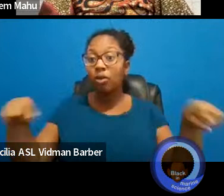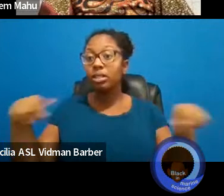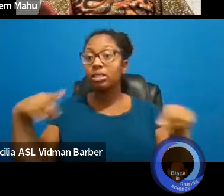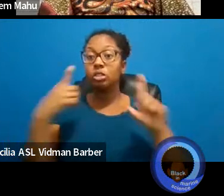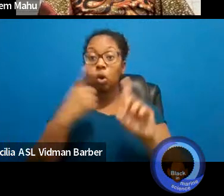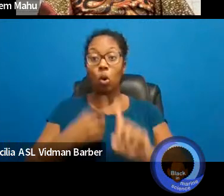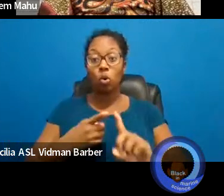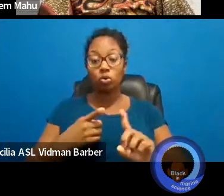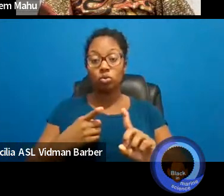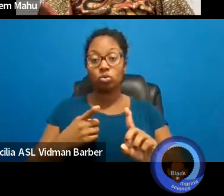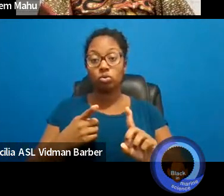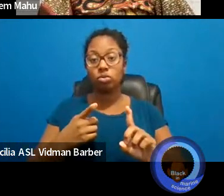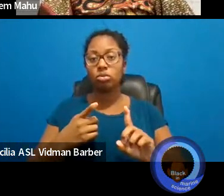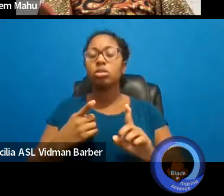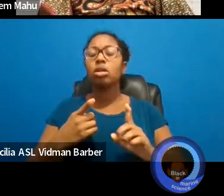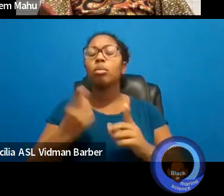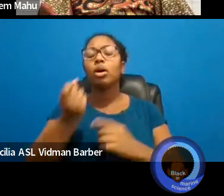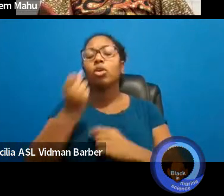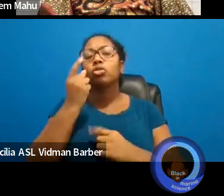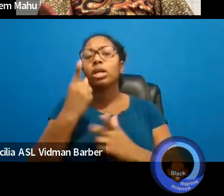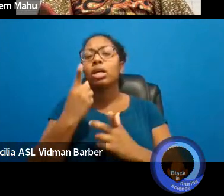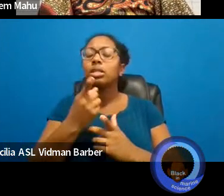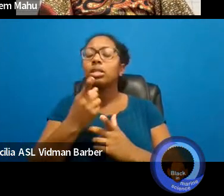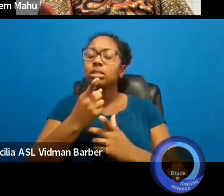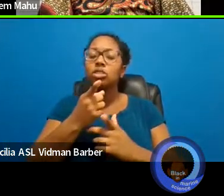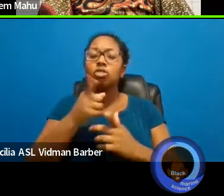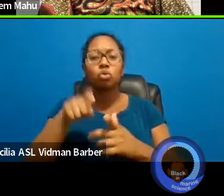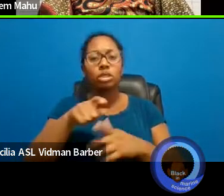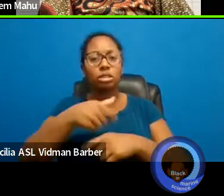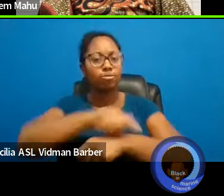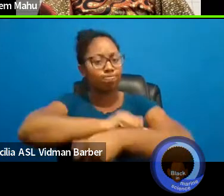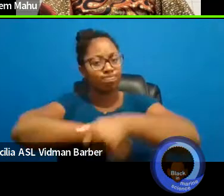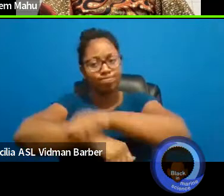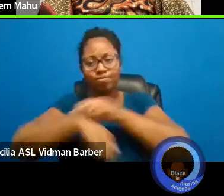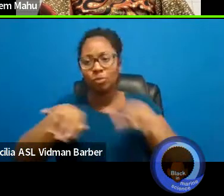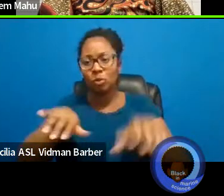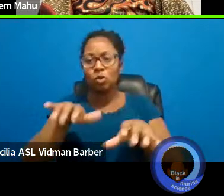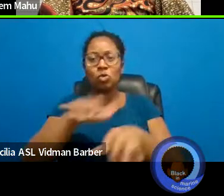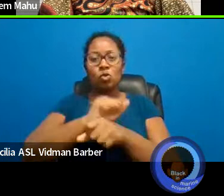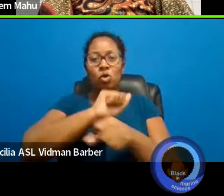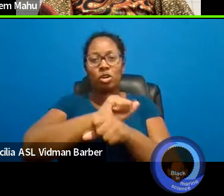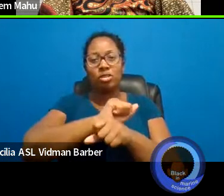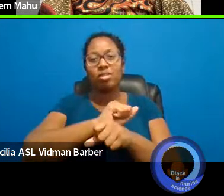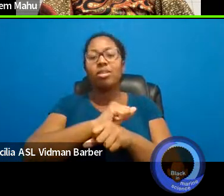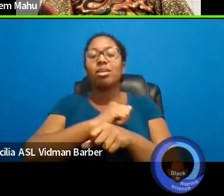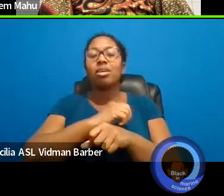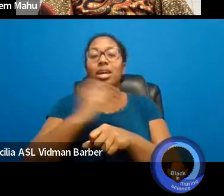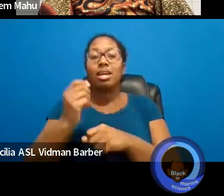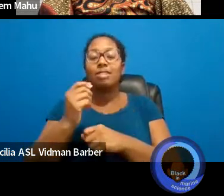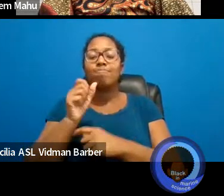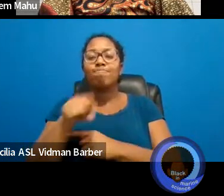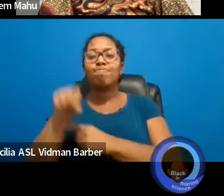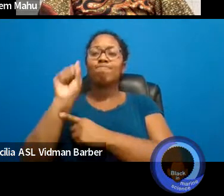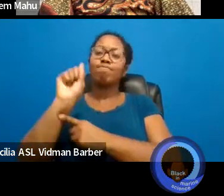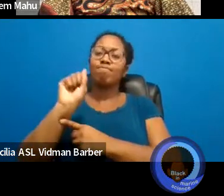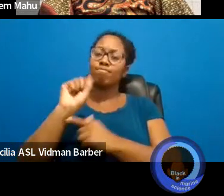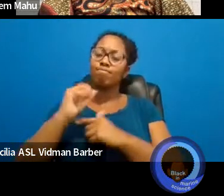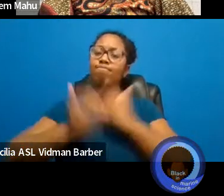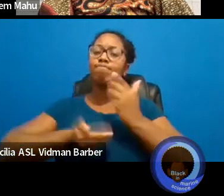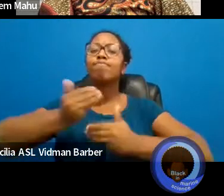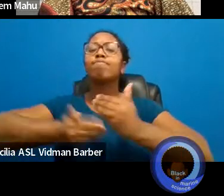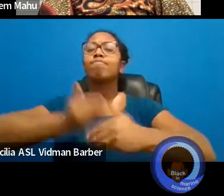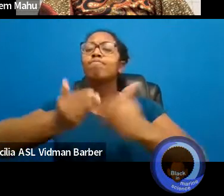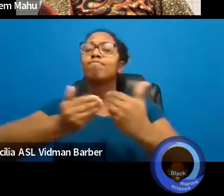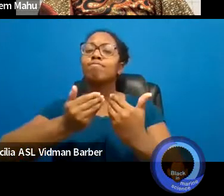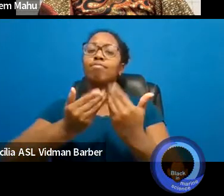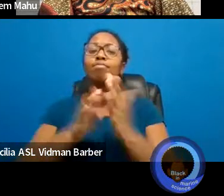it all boils down to hard work, and then keeping your head high to do whatever that you have set yourself to do.